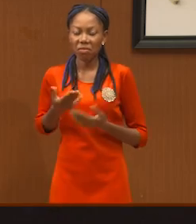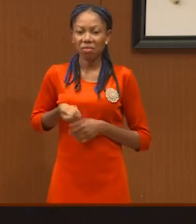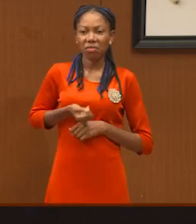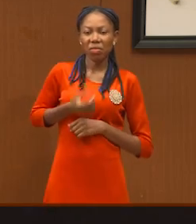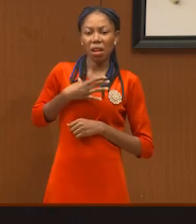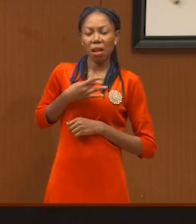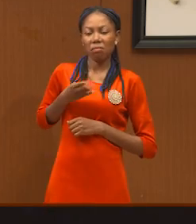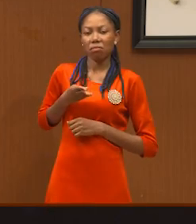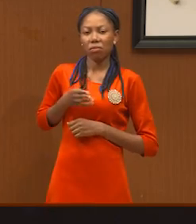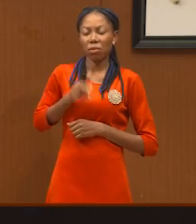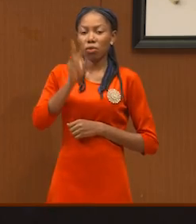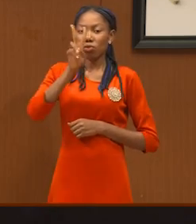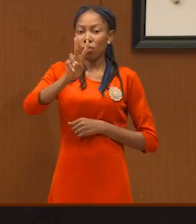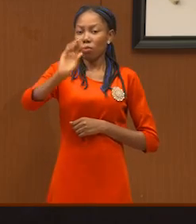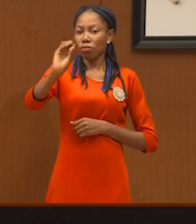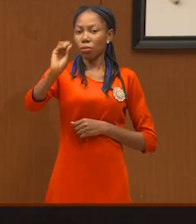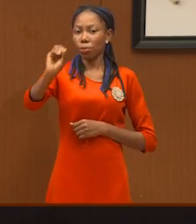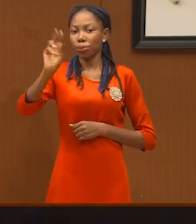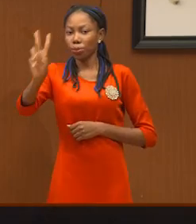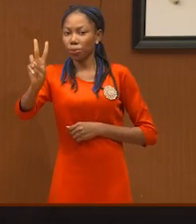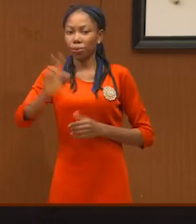what do you call that? 2000.